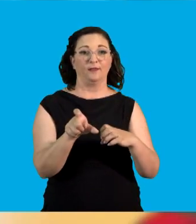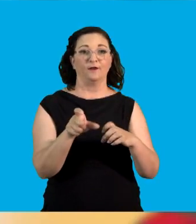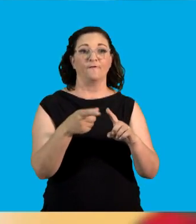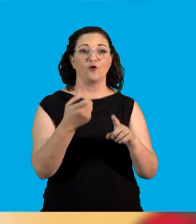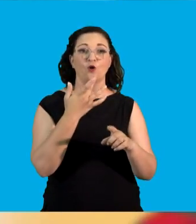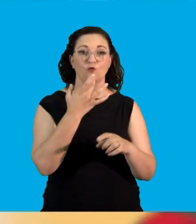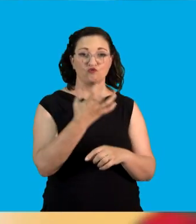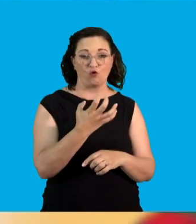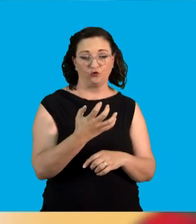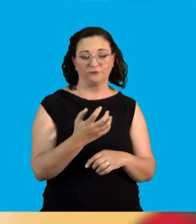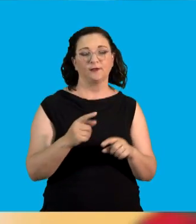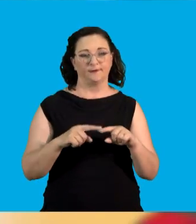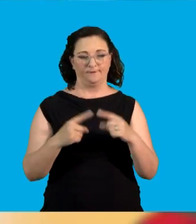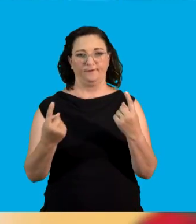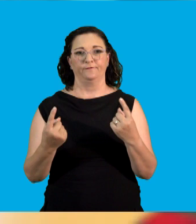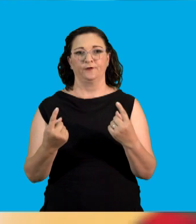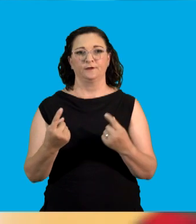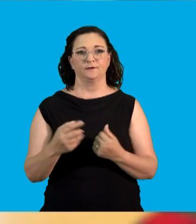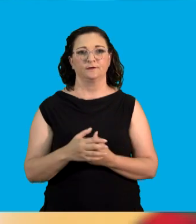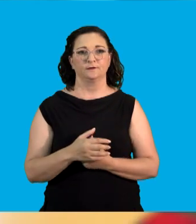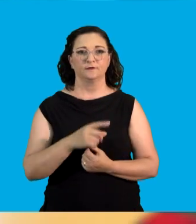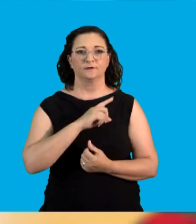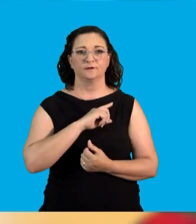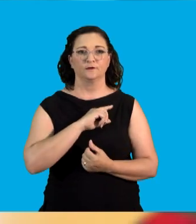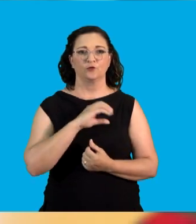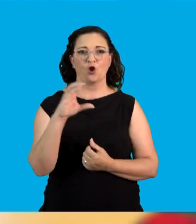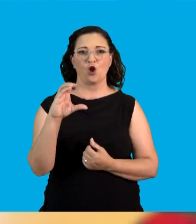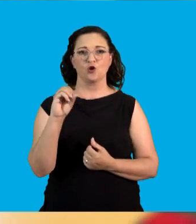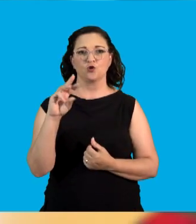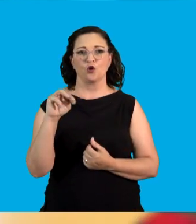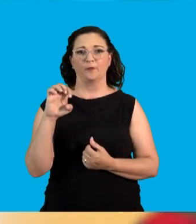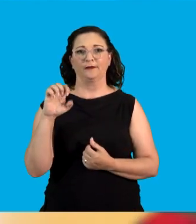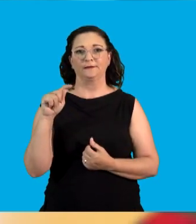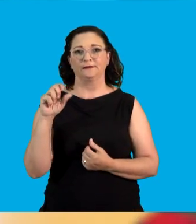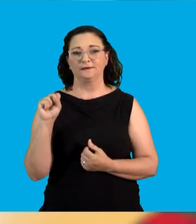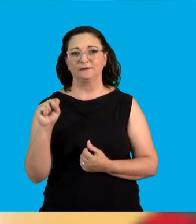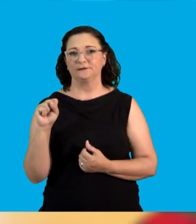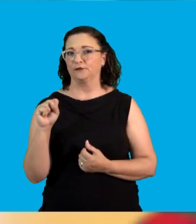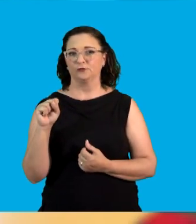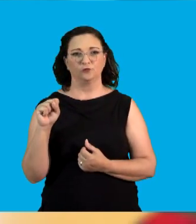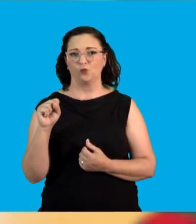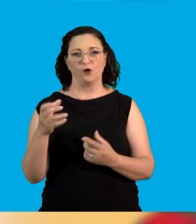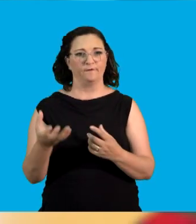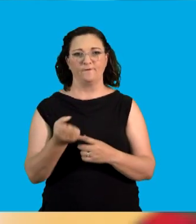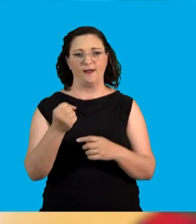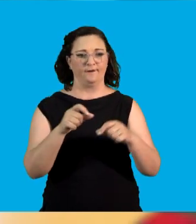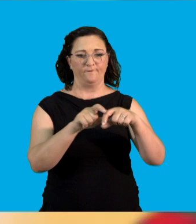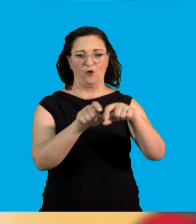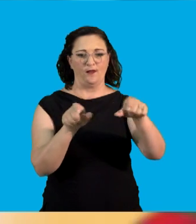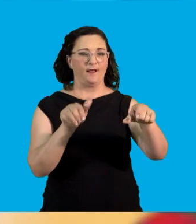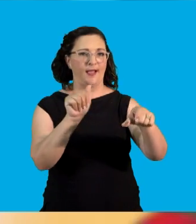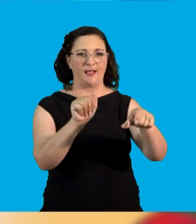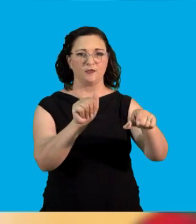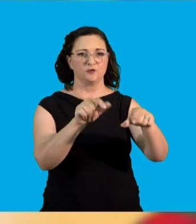the earth, they are made up of rocks. So that is the difference between the two. That's why the comets, you are not going to find them at the